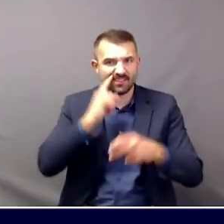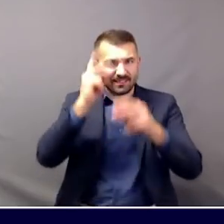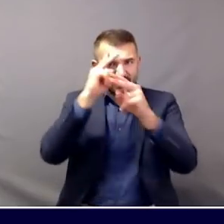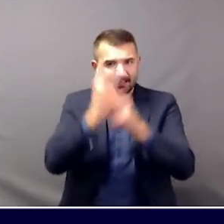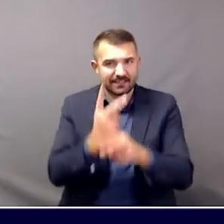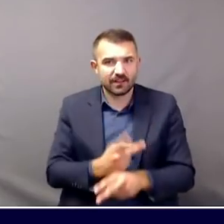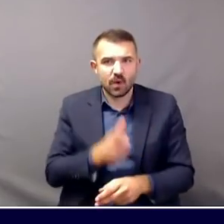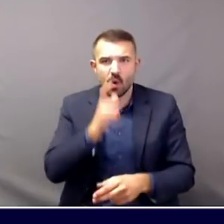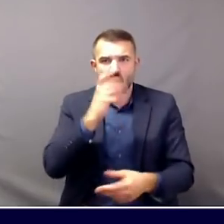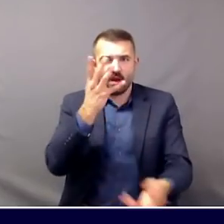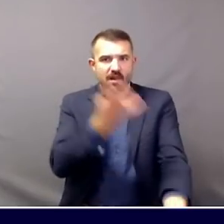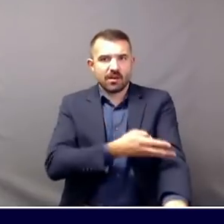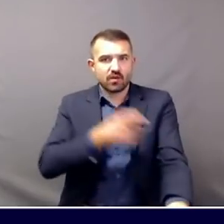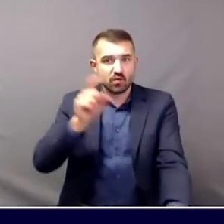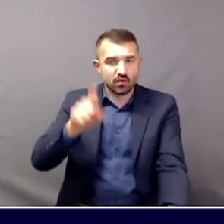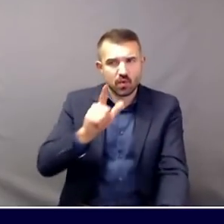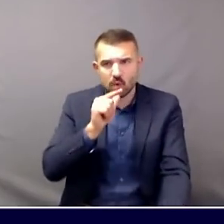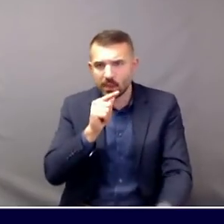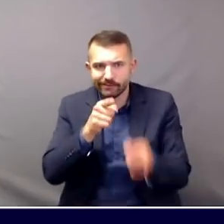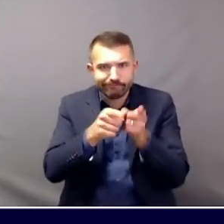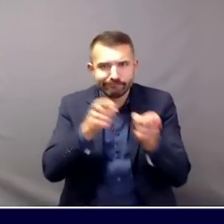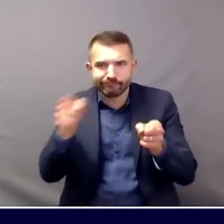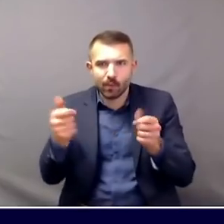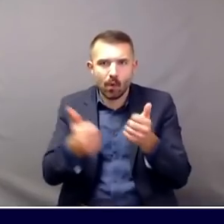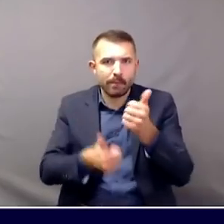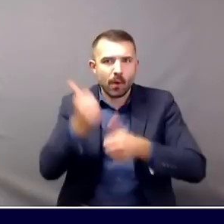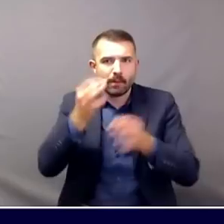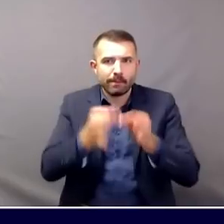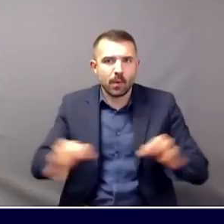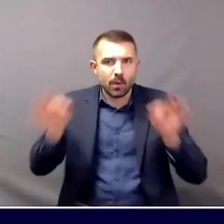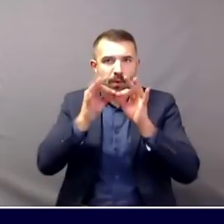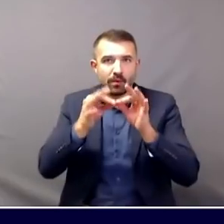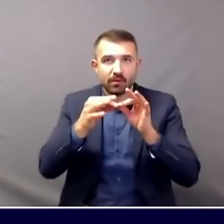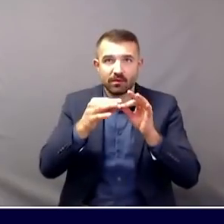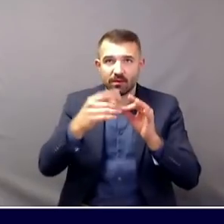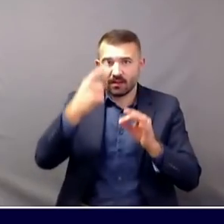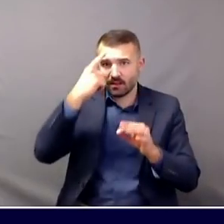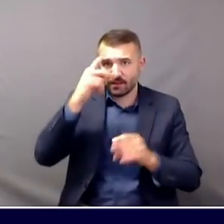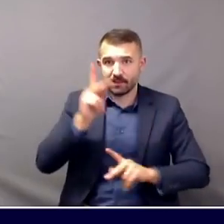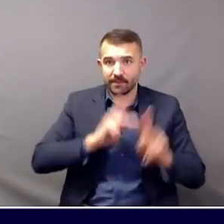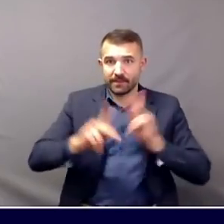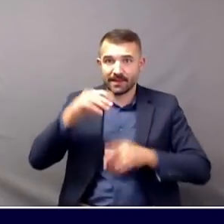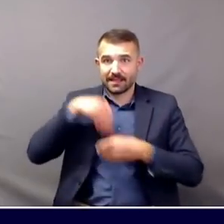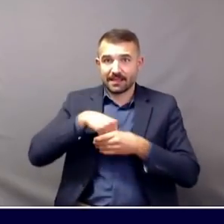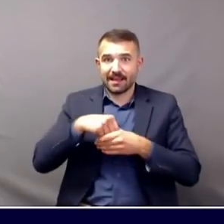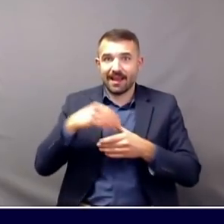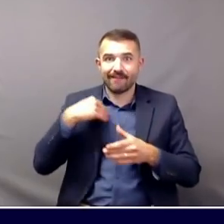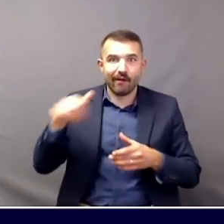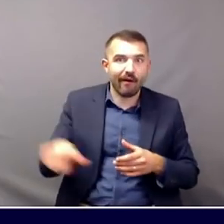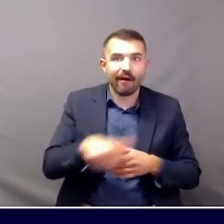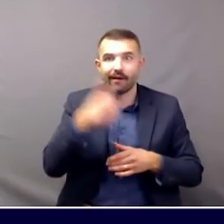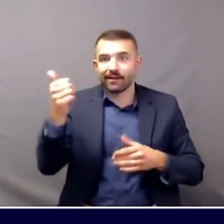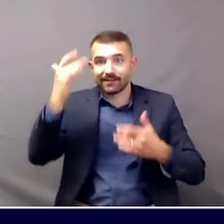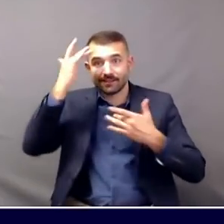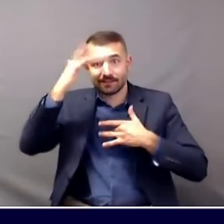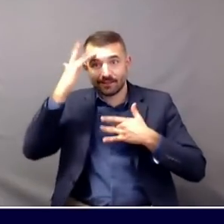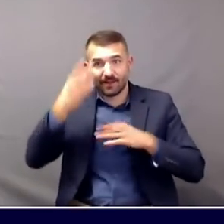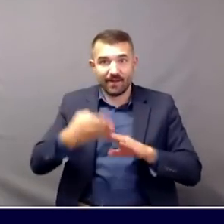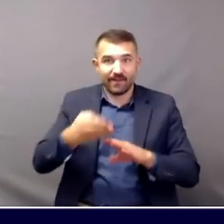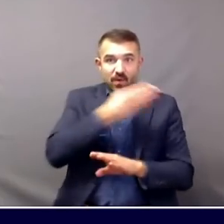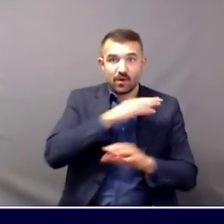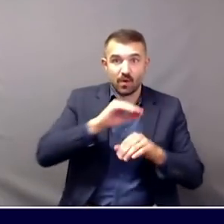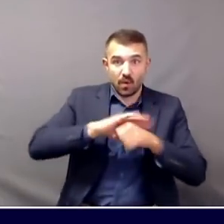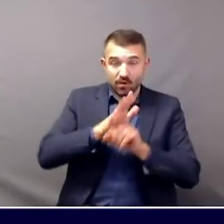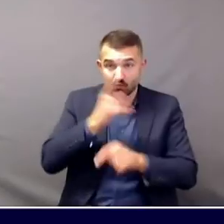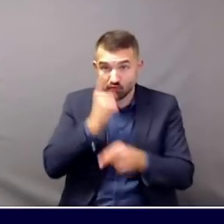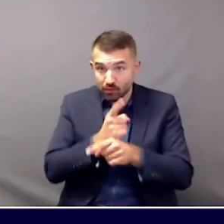the answer to your latter question is yes. It is, and we're working with clinicians in Maine to develop a series or a set